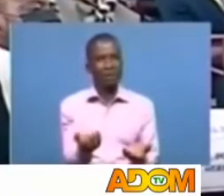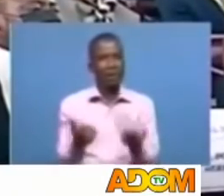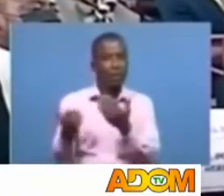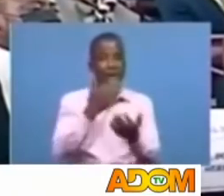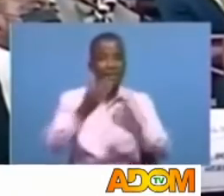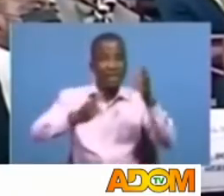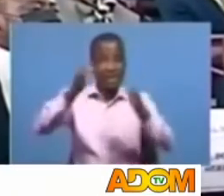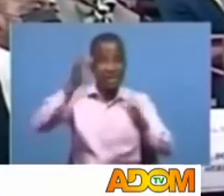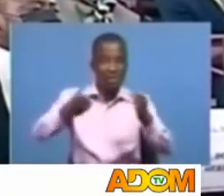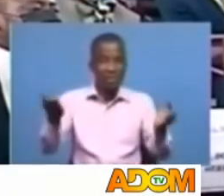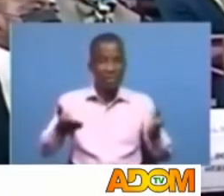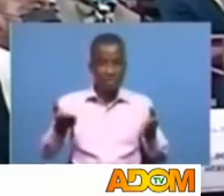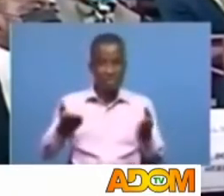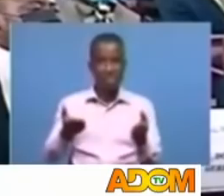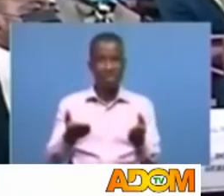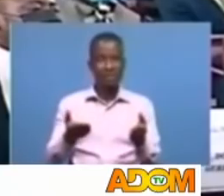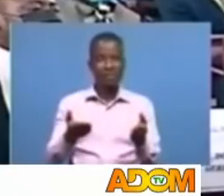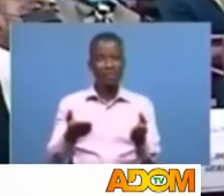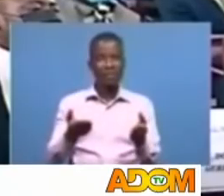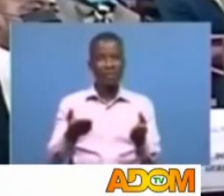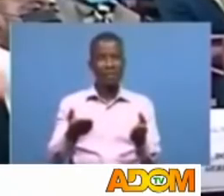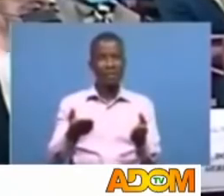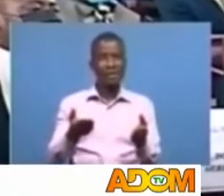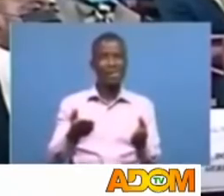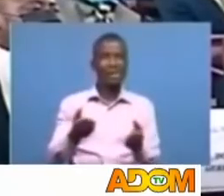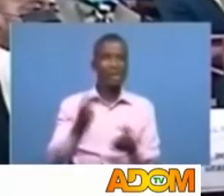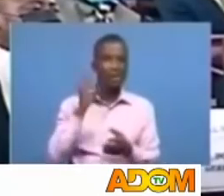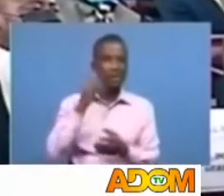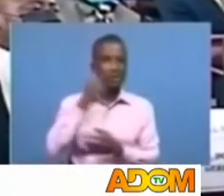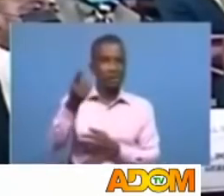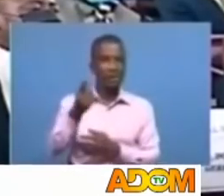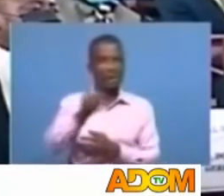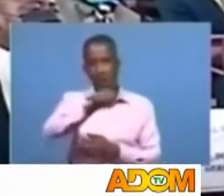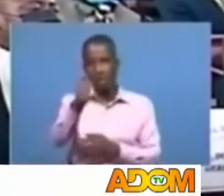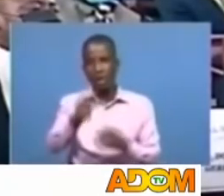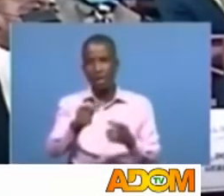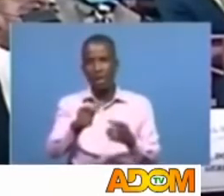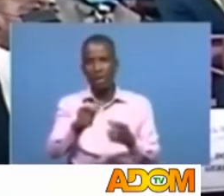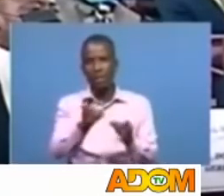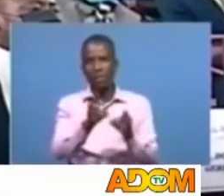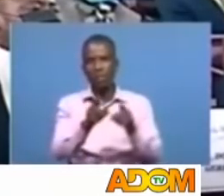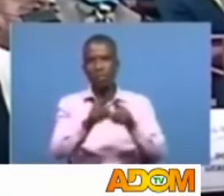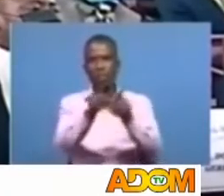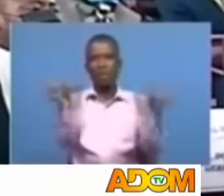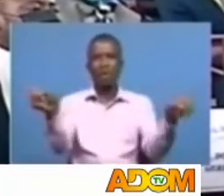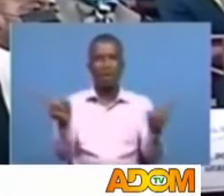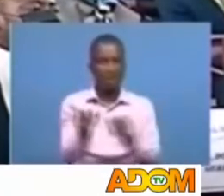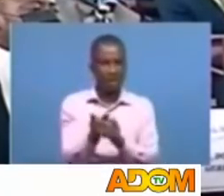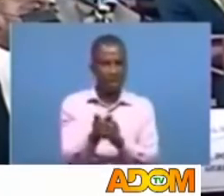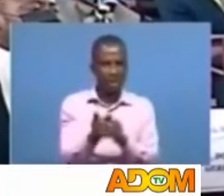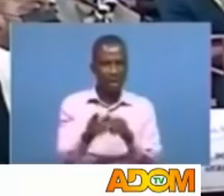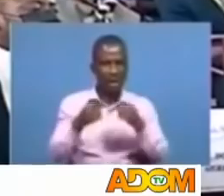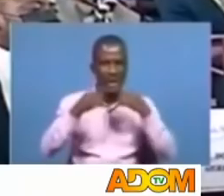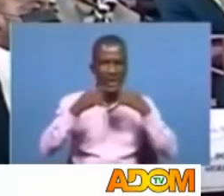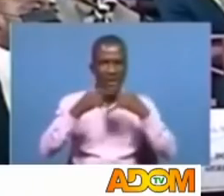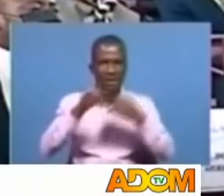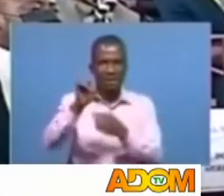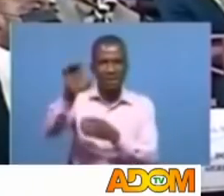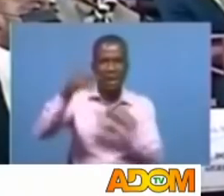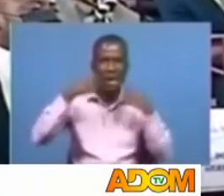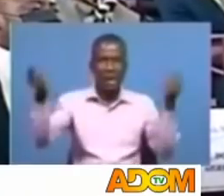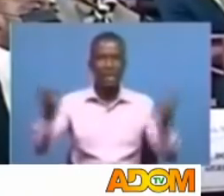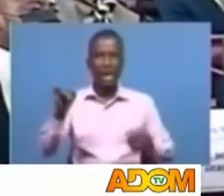court would have assumed other than that she would testify. In fact, the day that it was announced that she would not